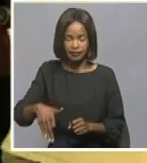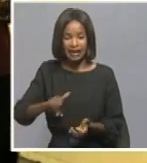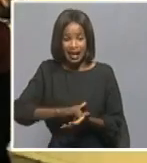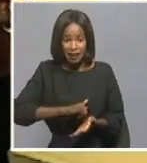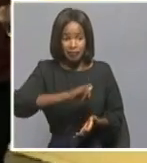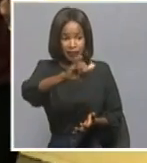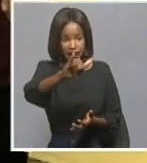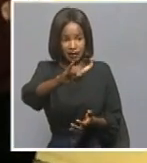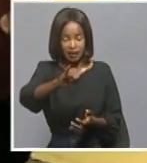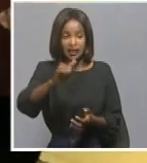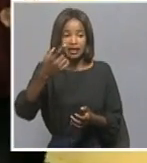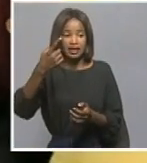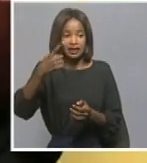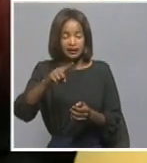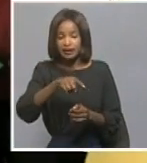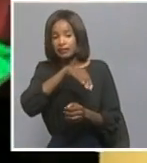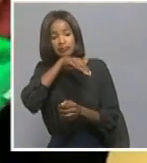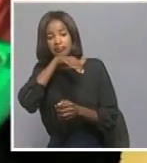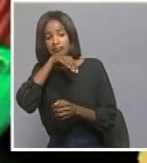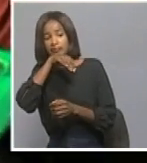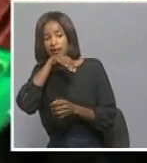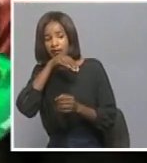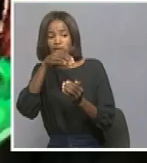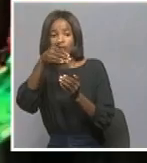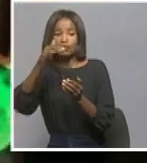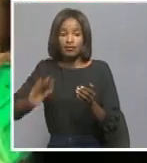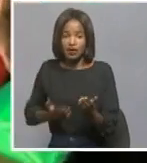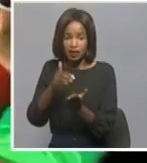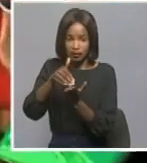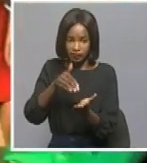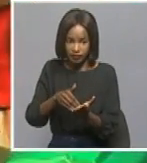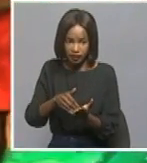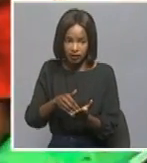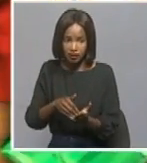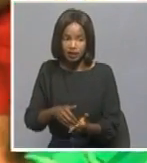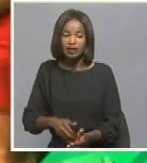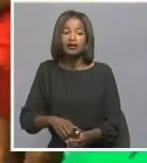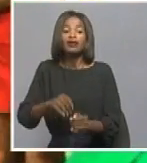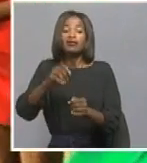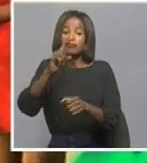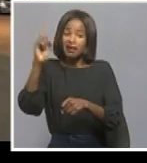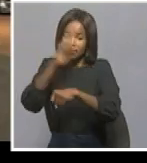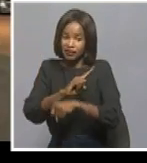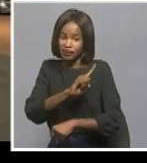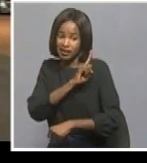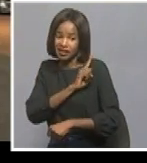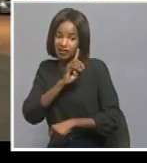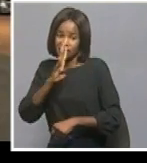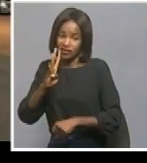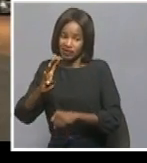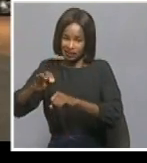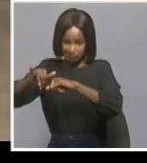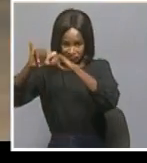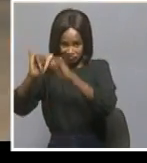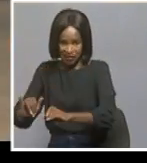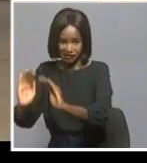the country but is denied entry into the country of destination will be subjected to a mandatory quarantine at their own cost.